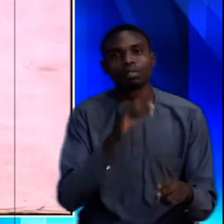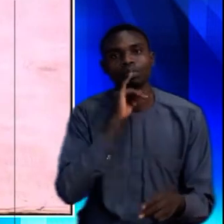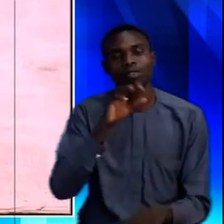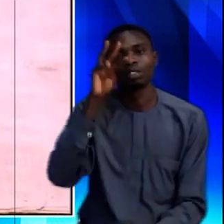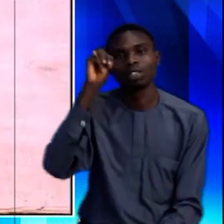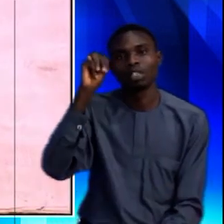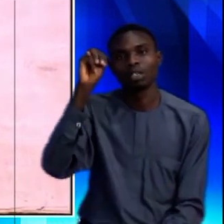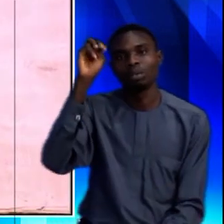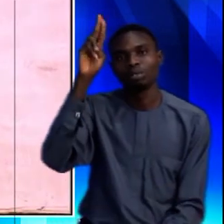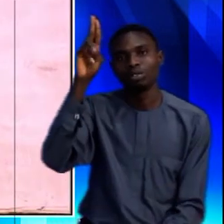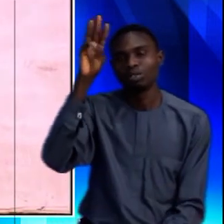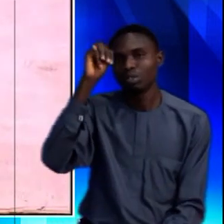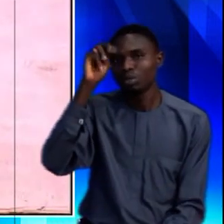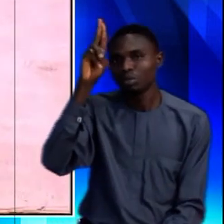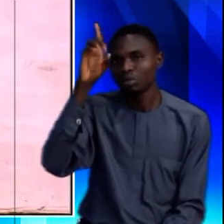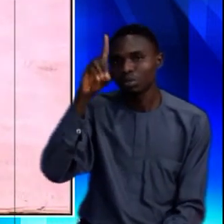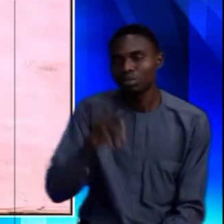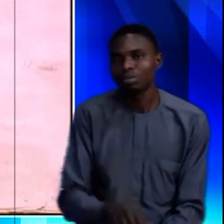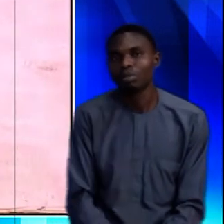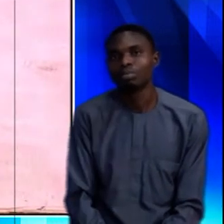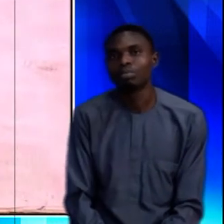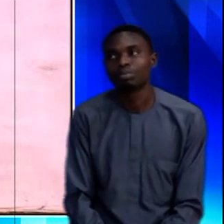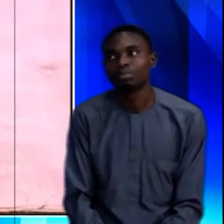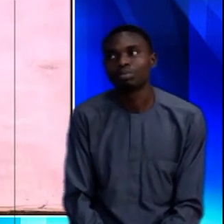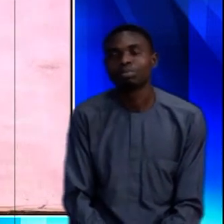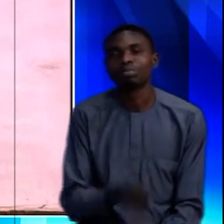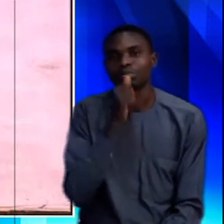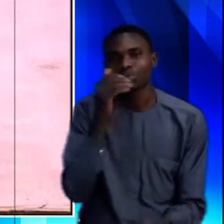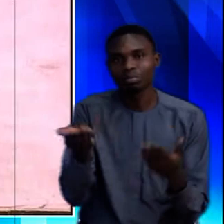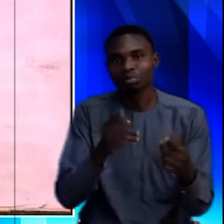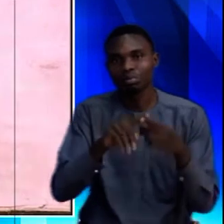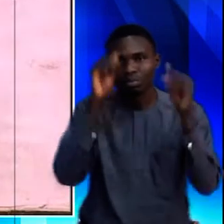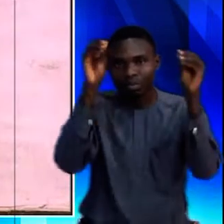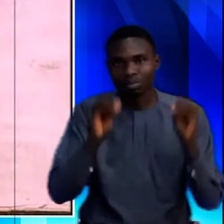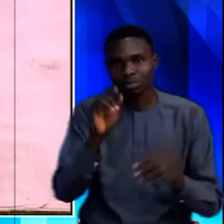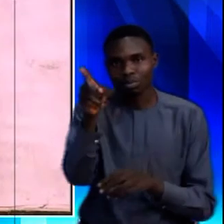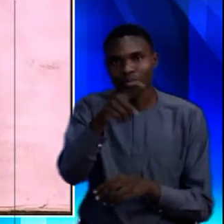Abubakar. I'm here to teach you the subject economics.